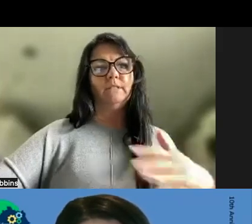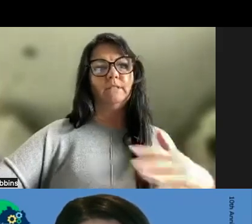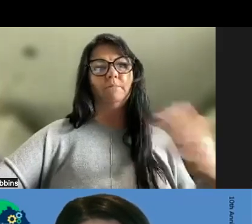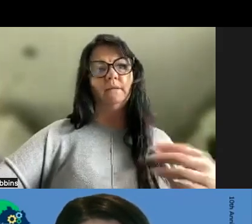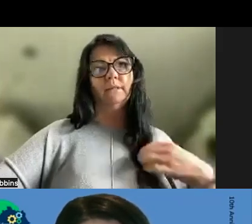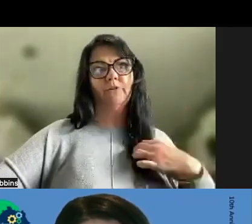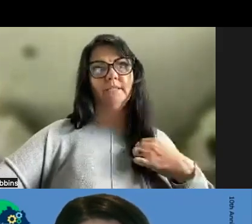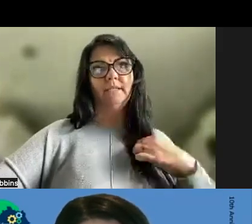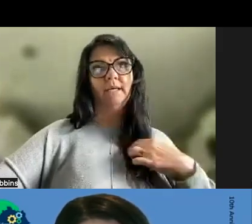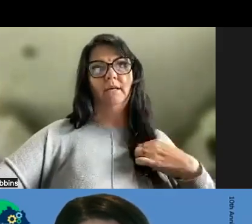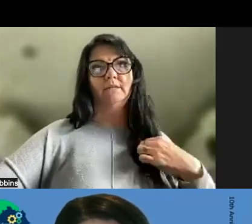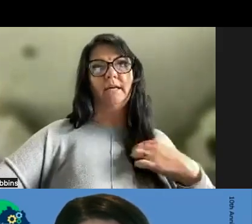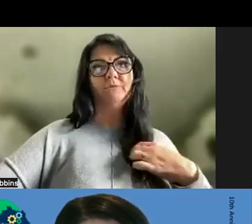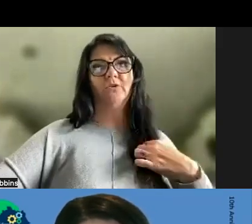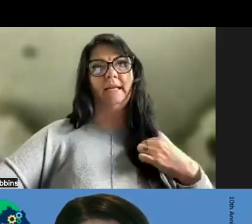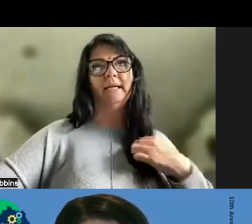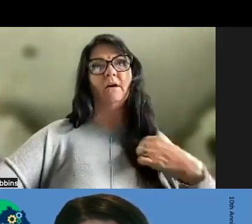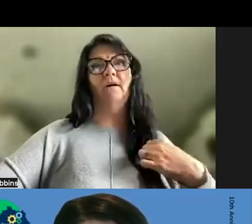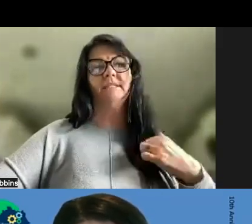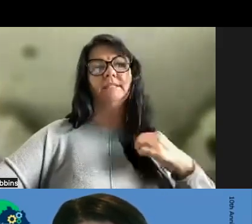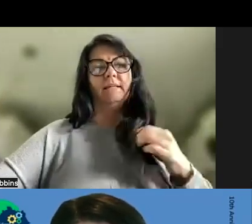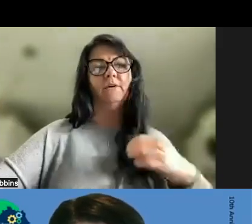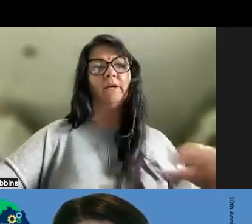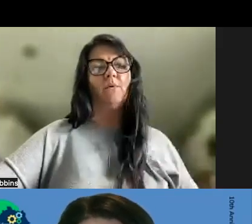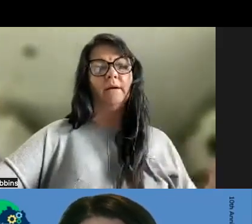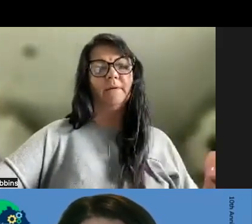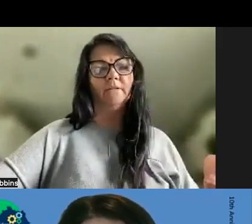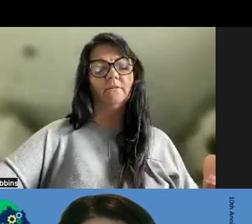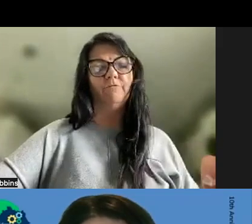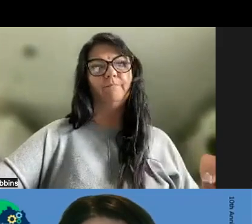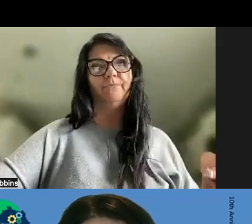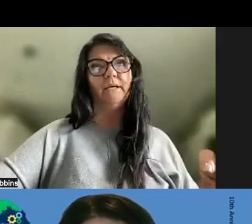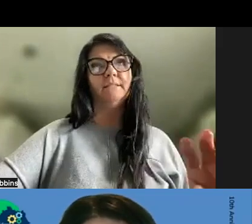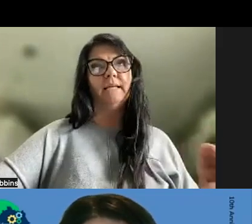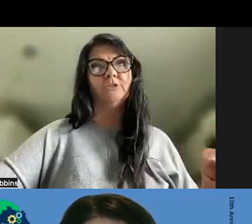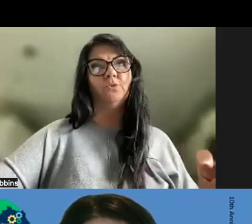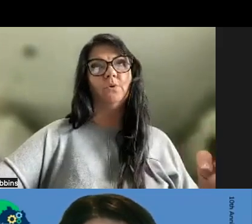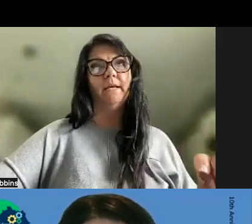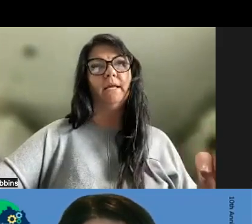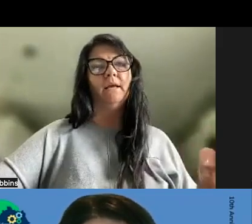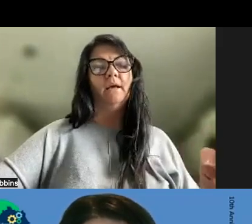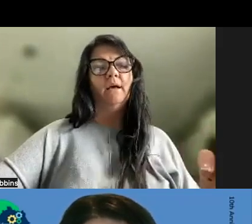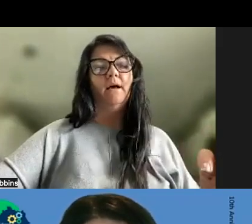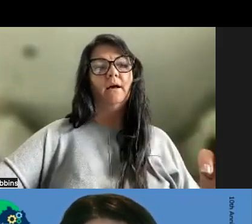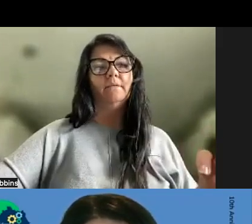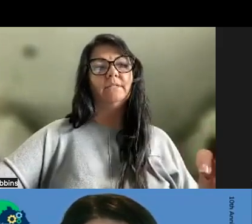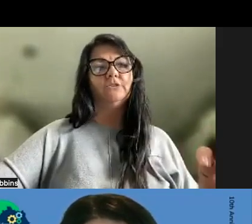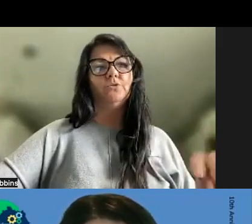is a literacy type training. Obviously, the requirements of the statutorily